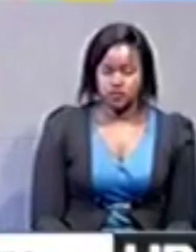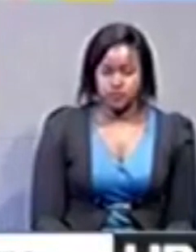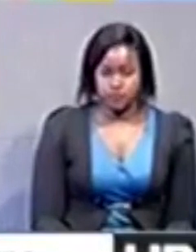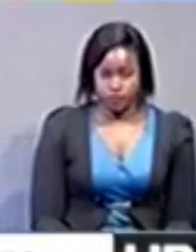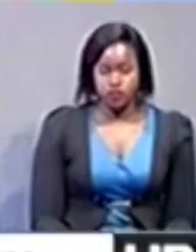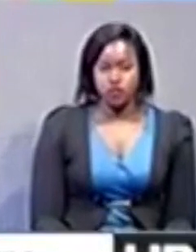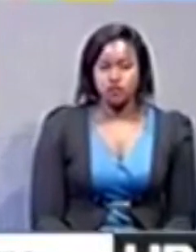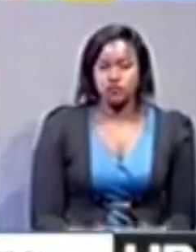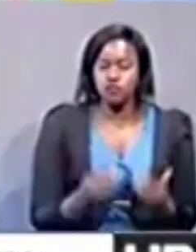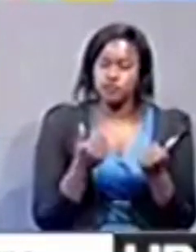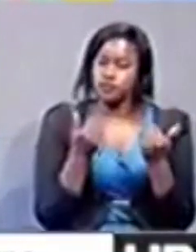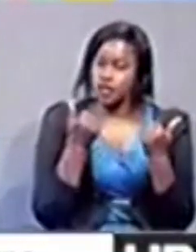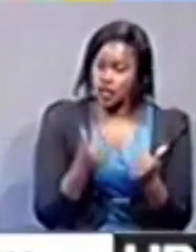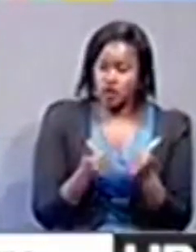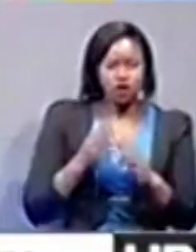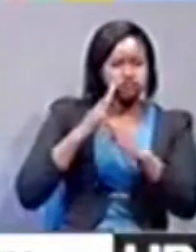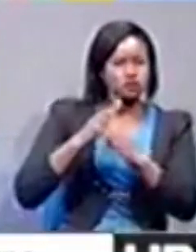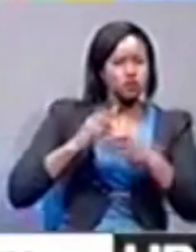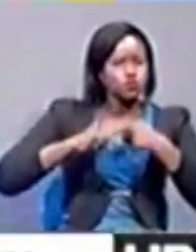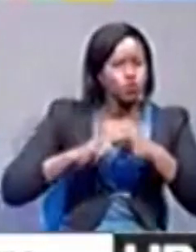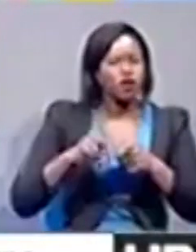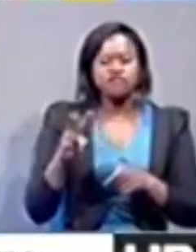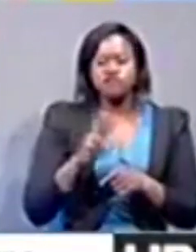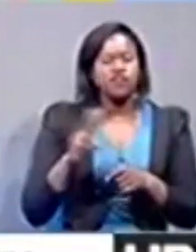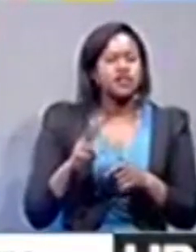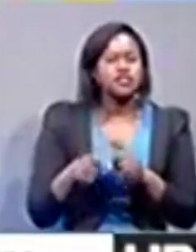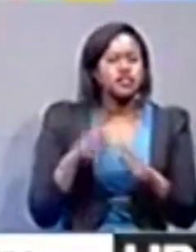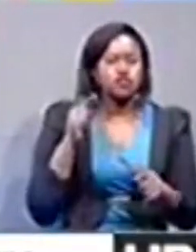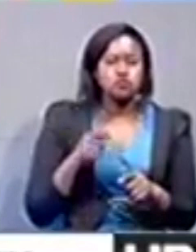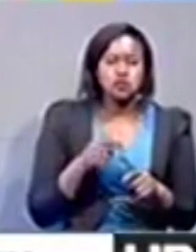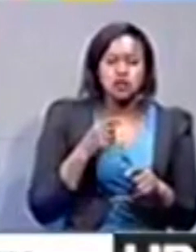That would be suicide. What I was saying,